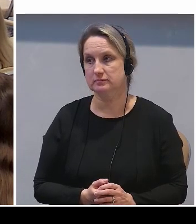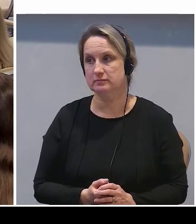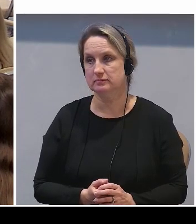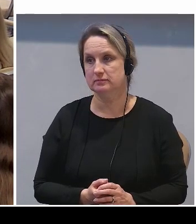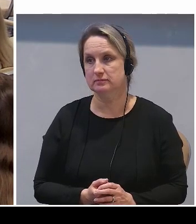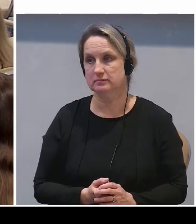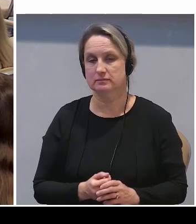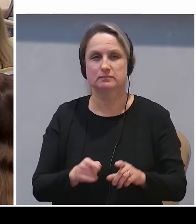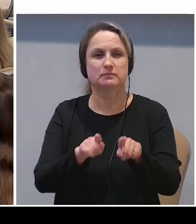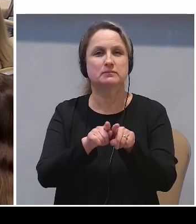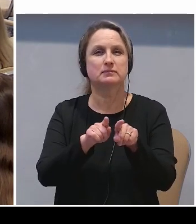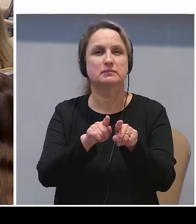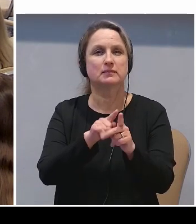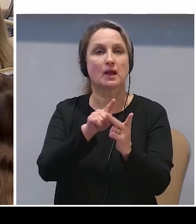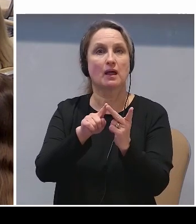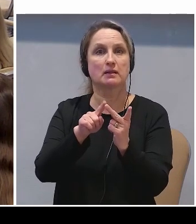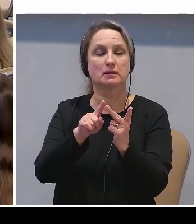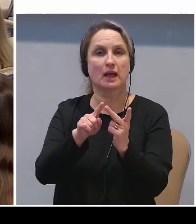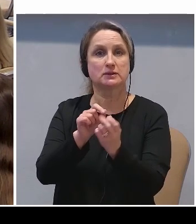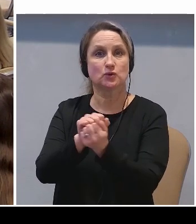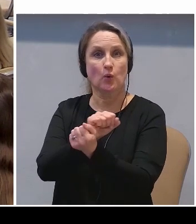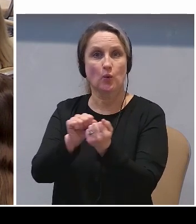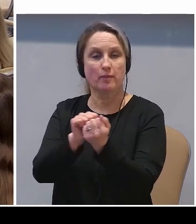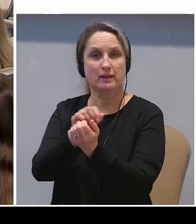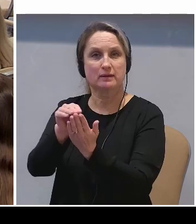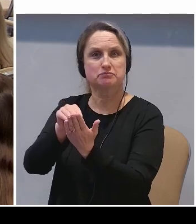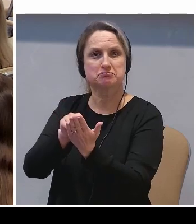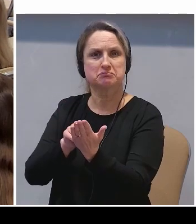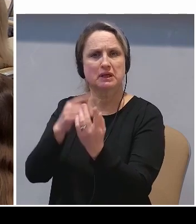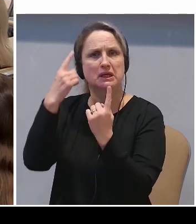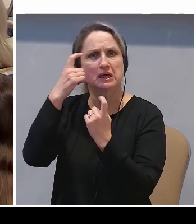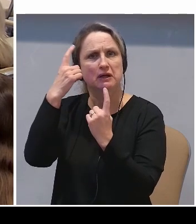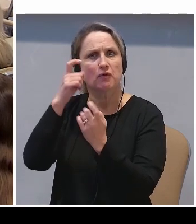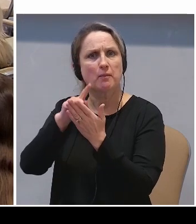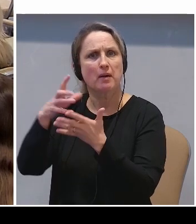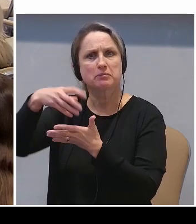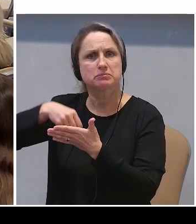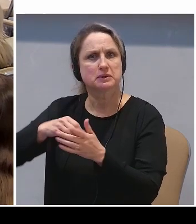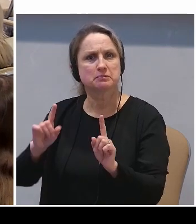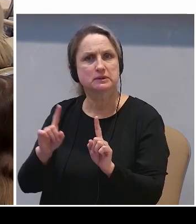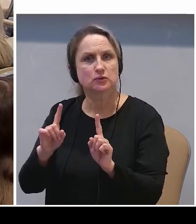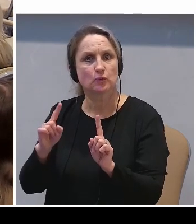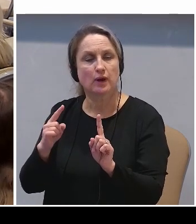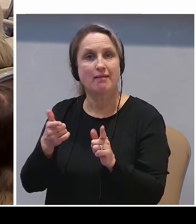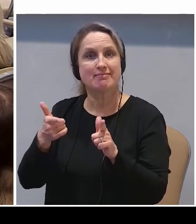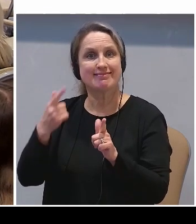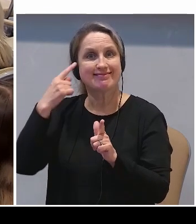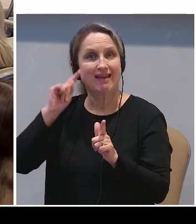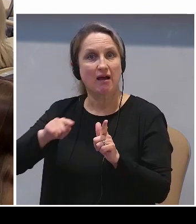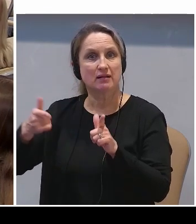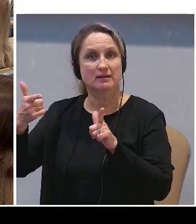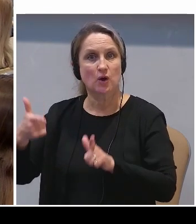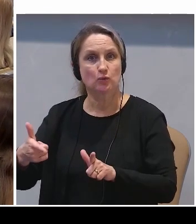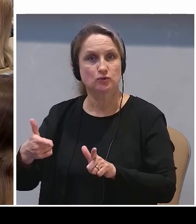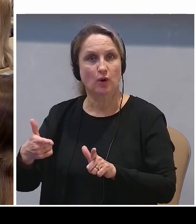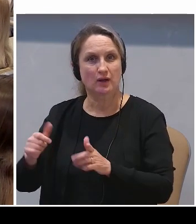be accepted by the ethics committee to run the trial. This is another document that was drafted by Emprema. And then